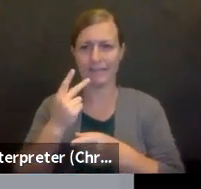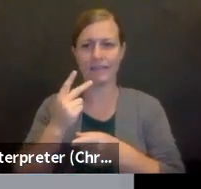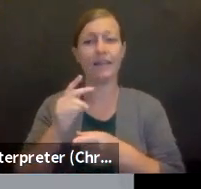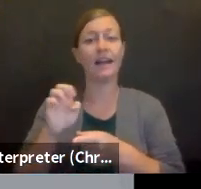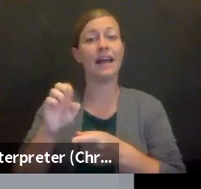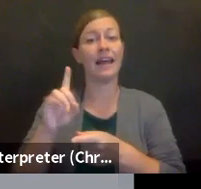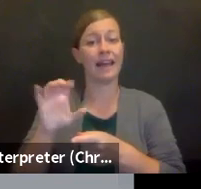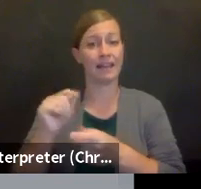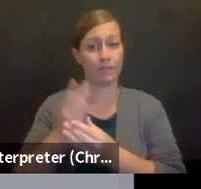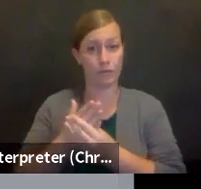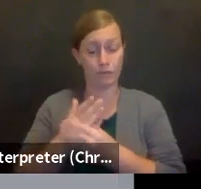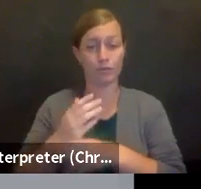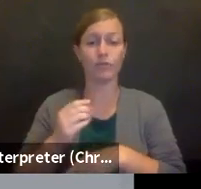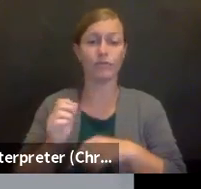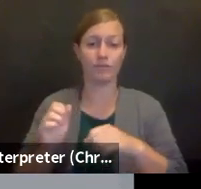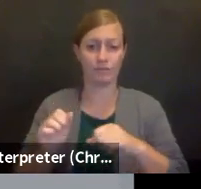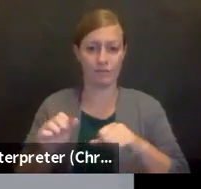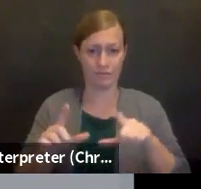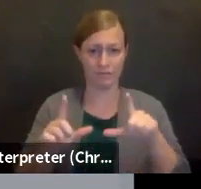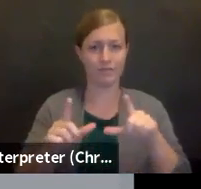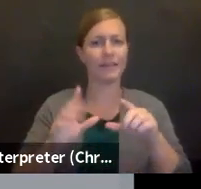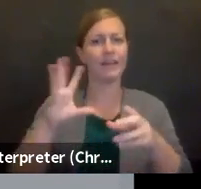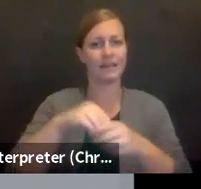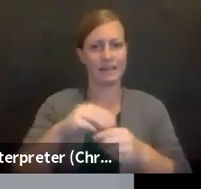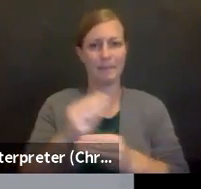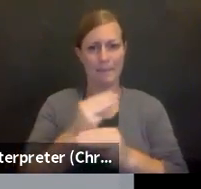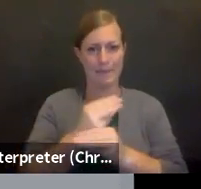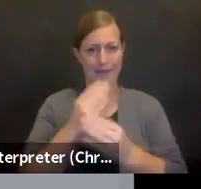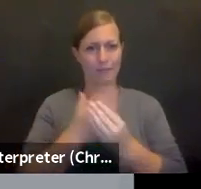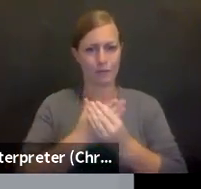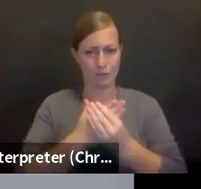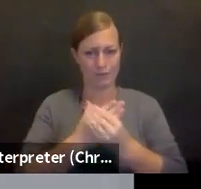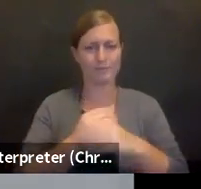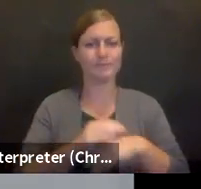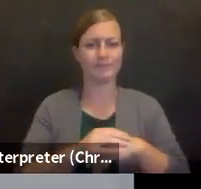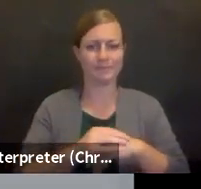There we go. Put it in the math folder